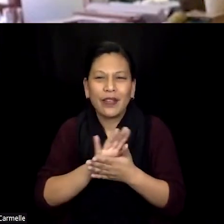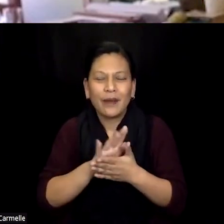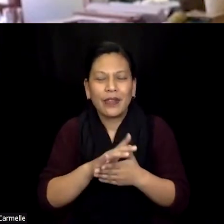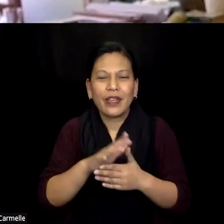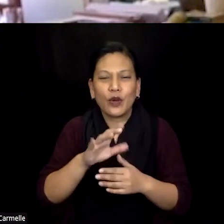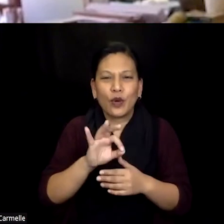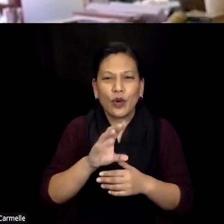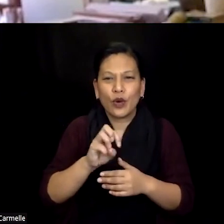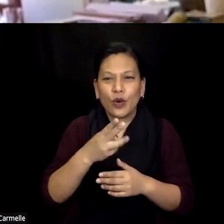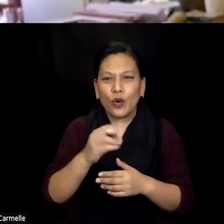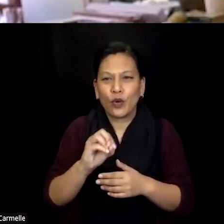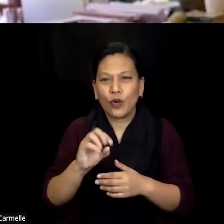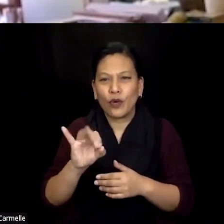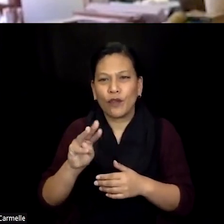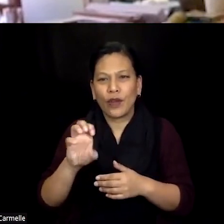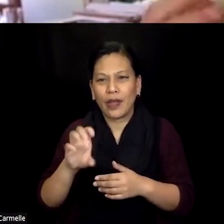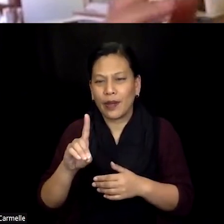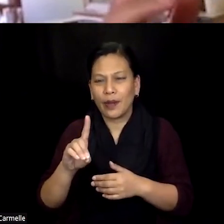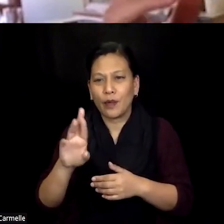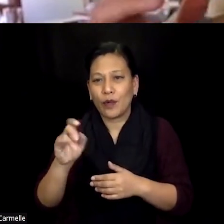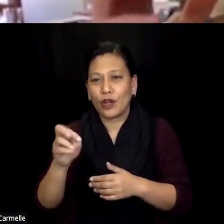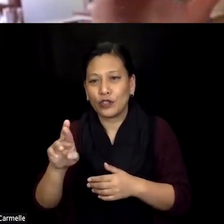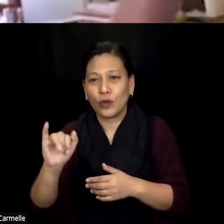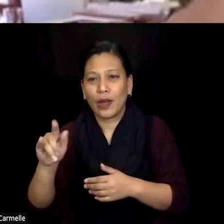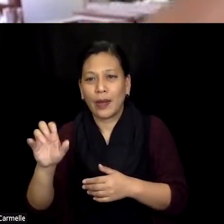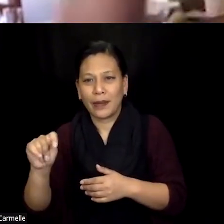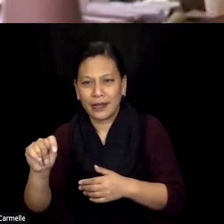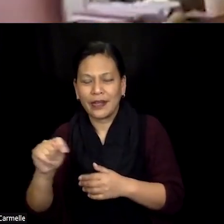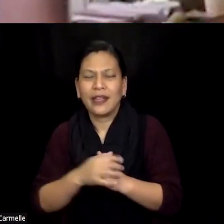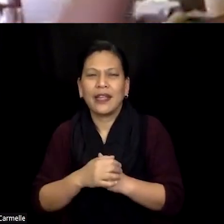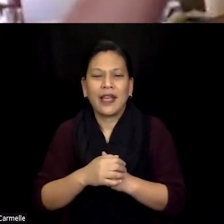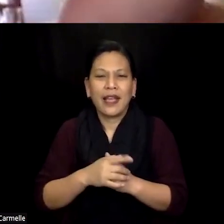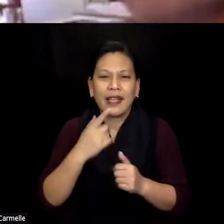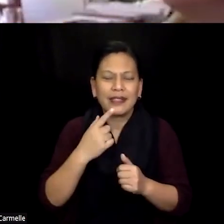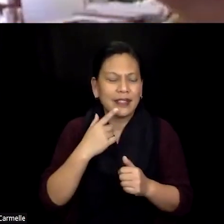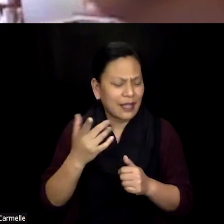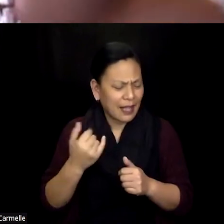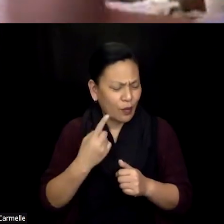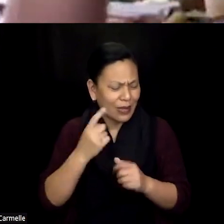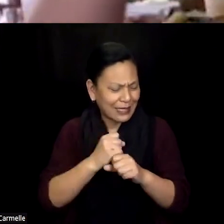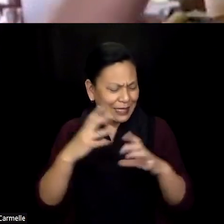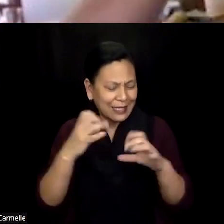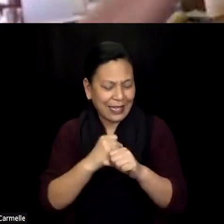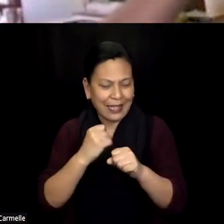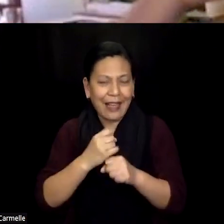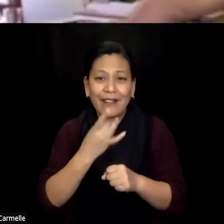Rabbit, where Robert Zemeckis said, can we do this cool thing where we bump the lamp in this one scene and the lamp is spinning around the